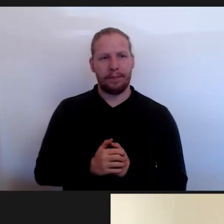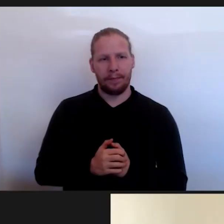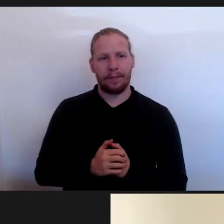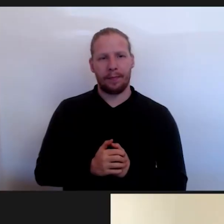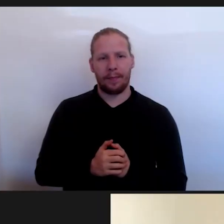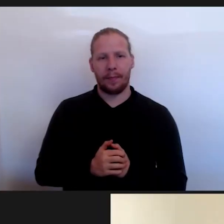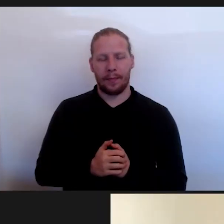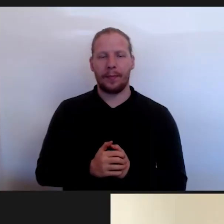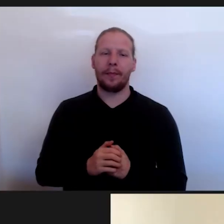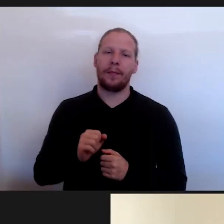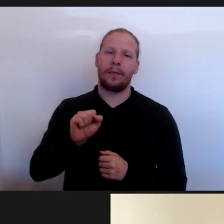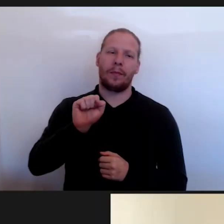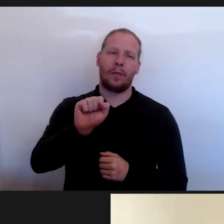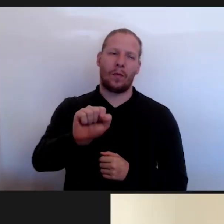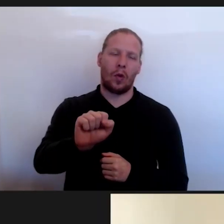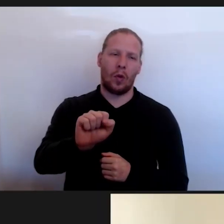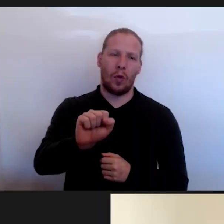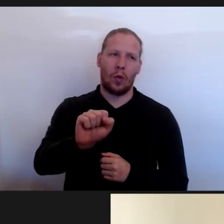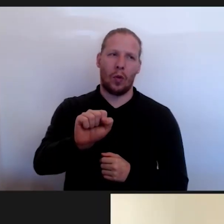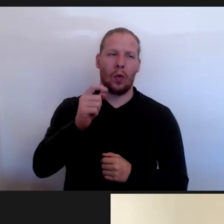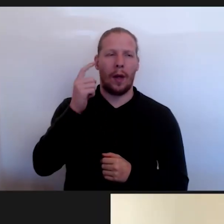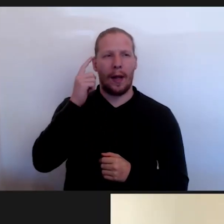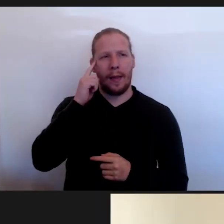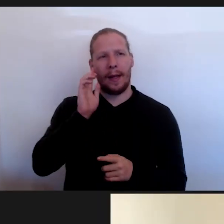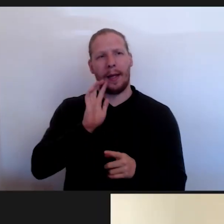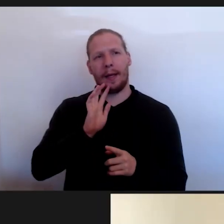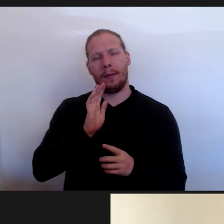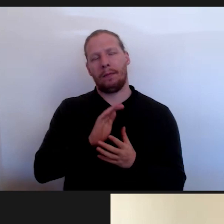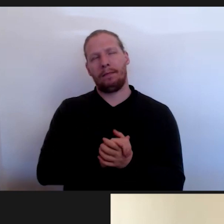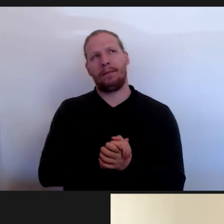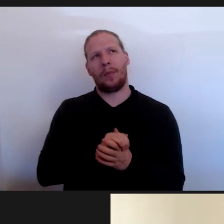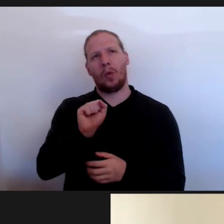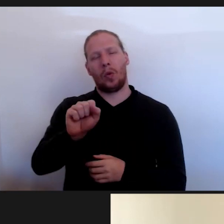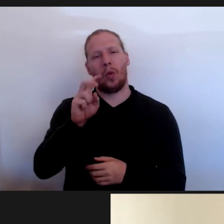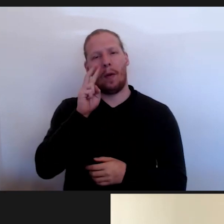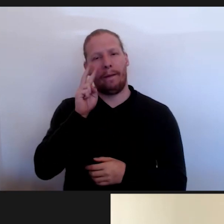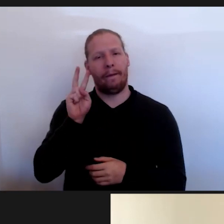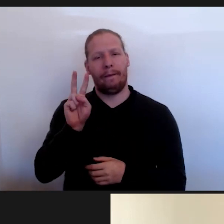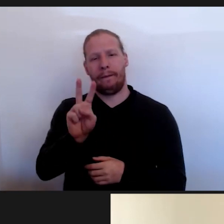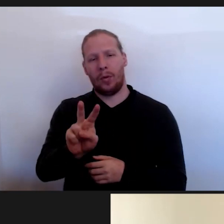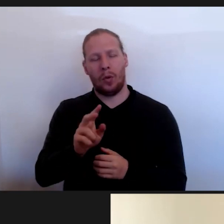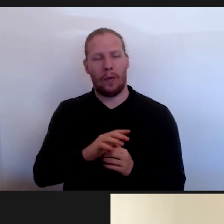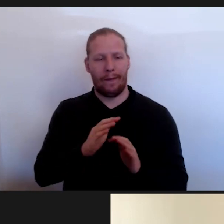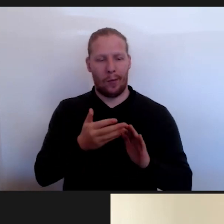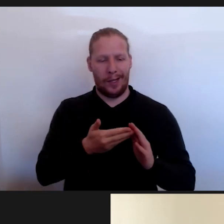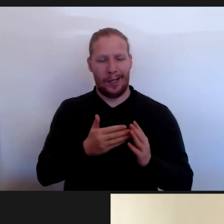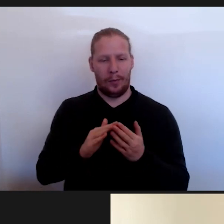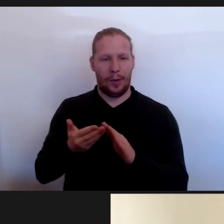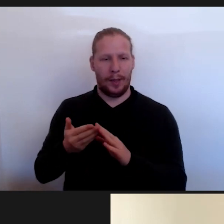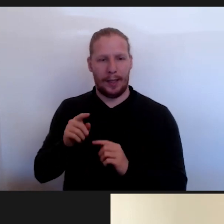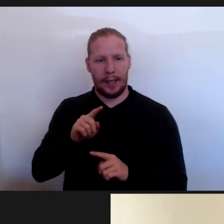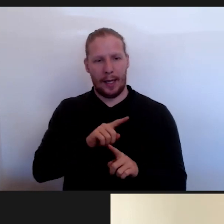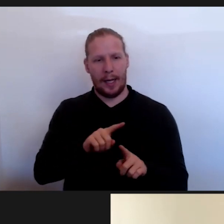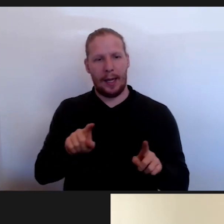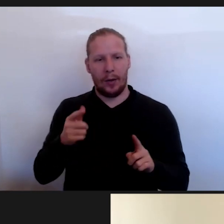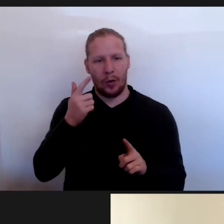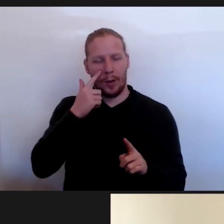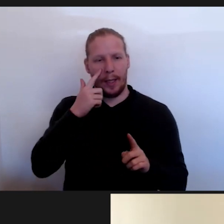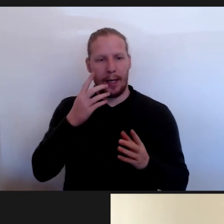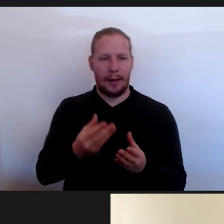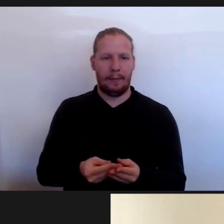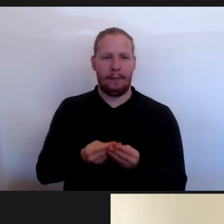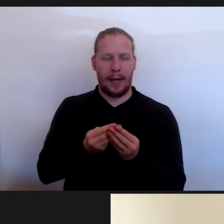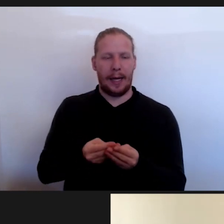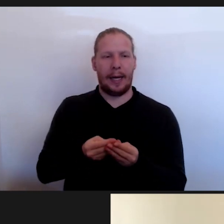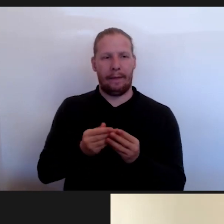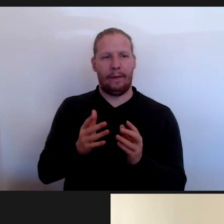think about meaningful, how do you perceive, and communities they perceive meaningful partnership and participation? How